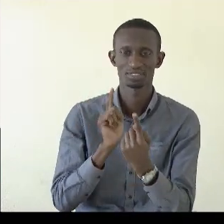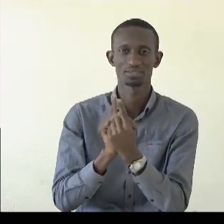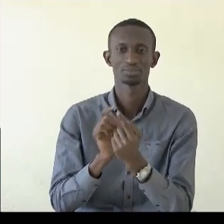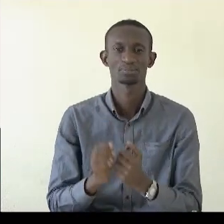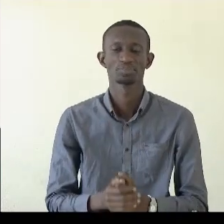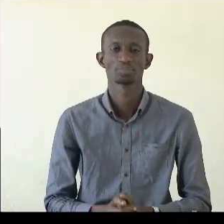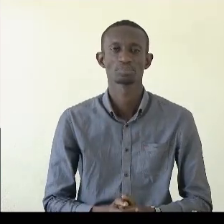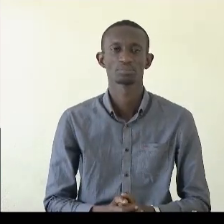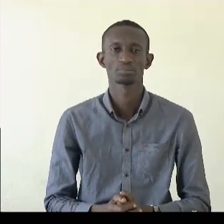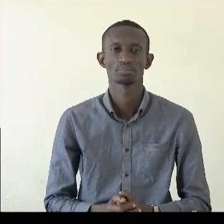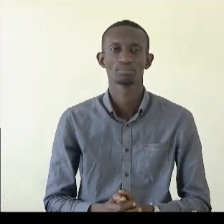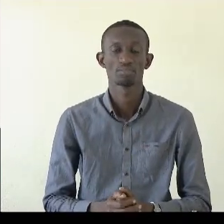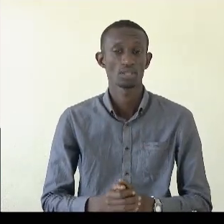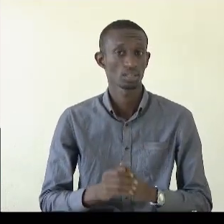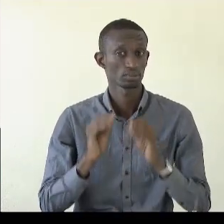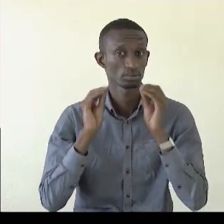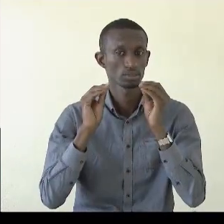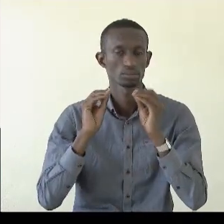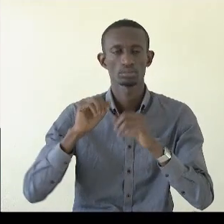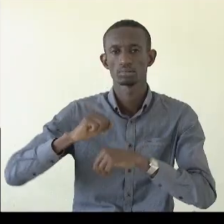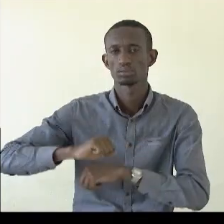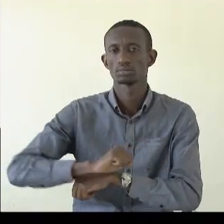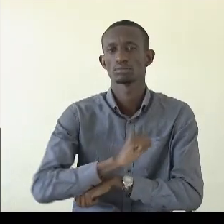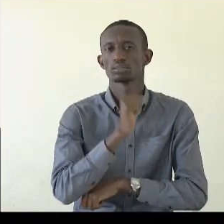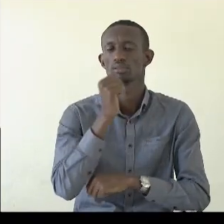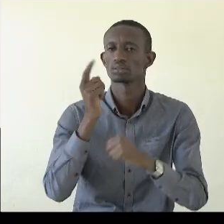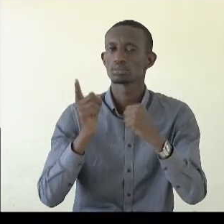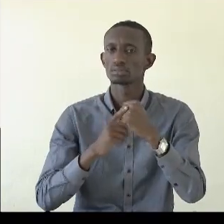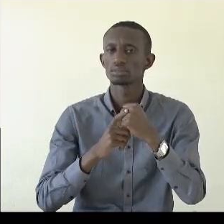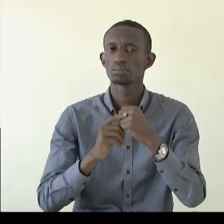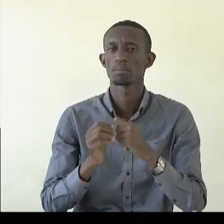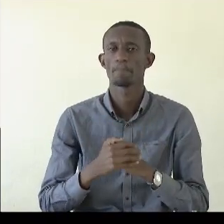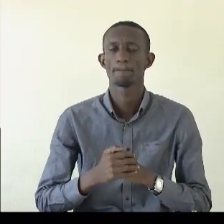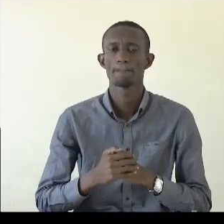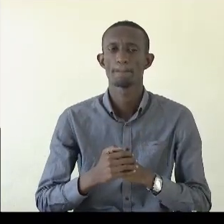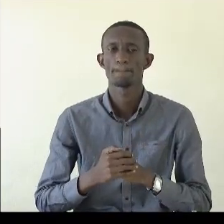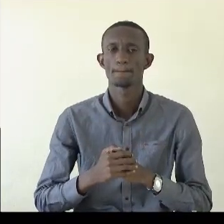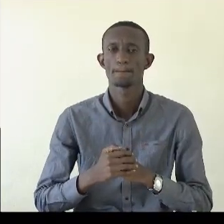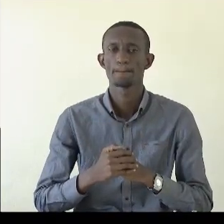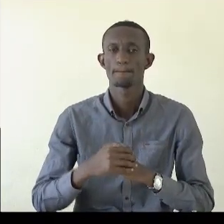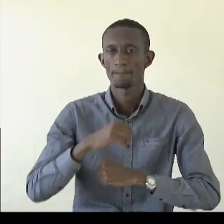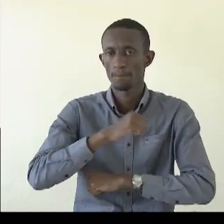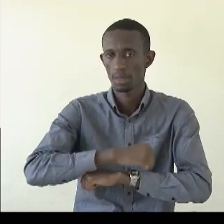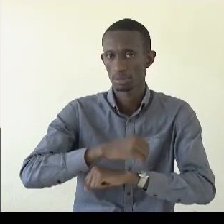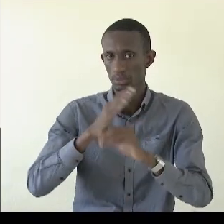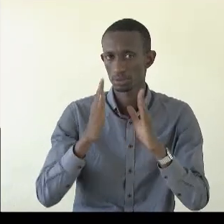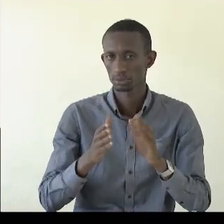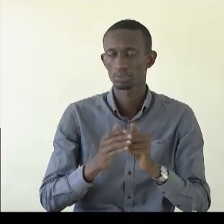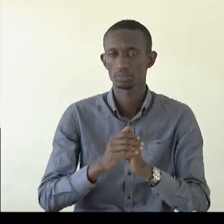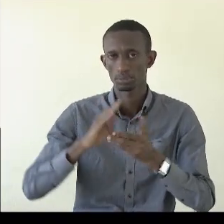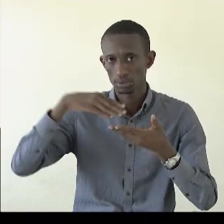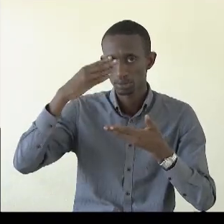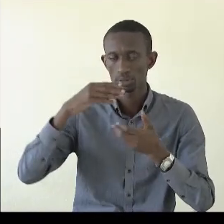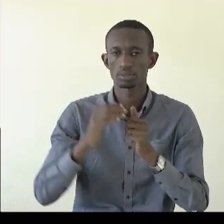I'll be with senior ethics students. We'll be talking about Unit 4 and 5. In the previous lesson,